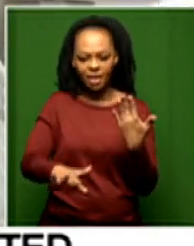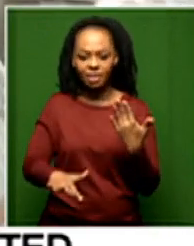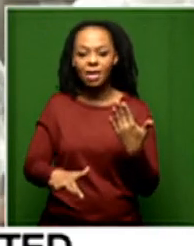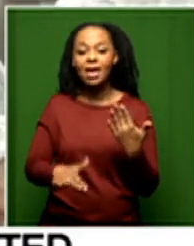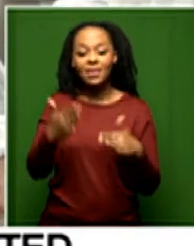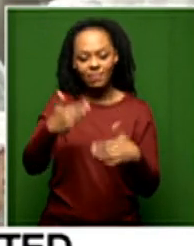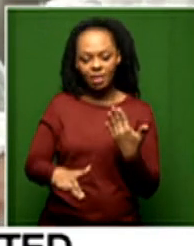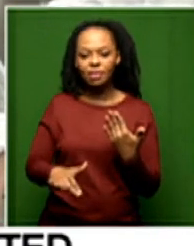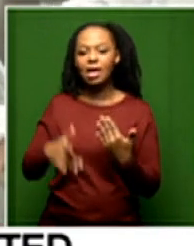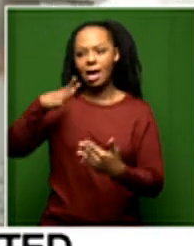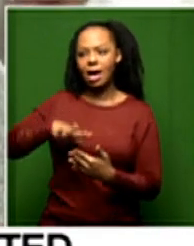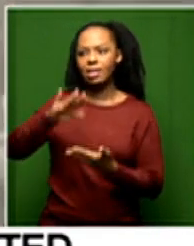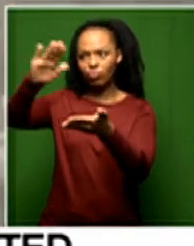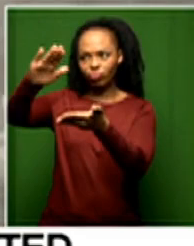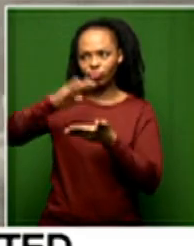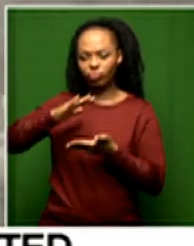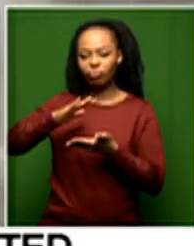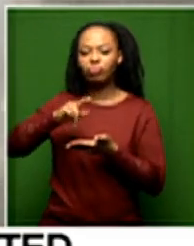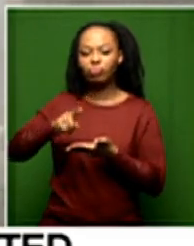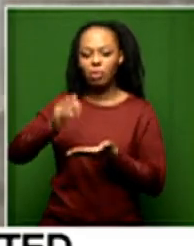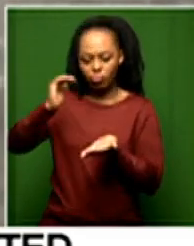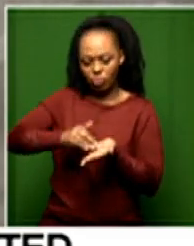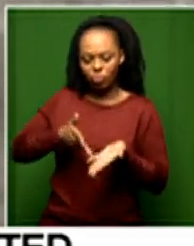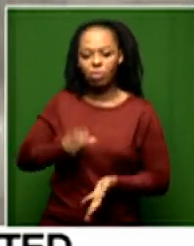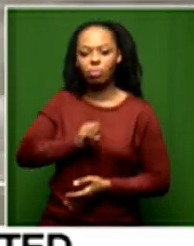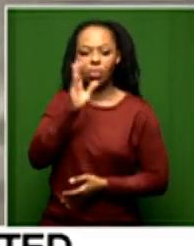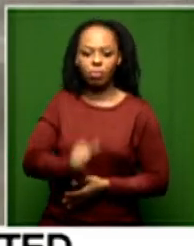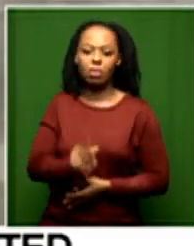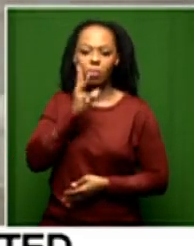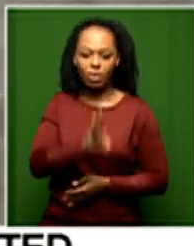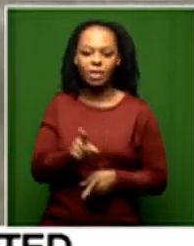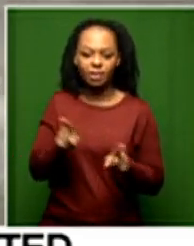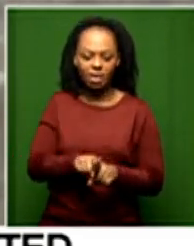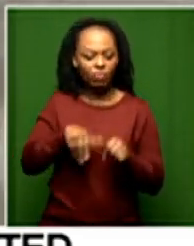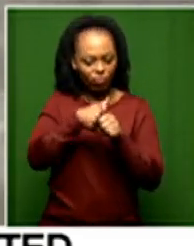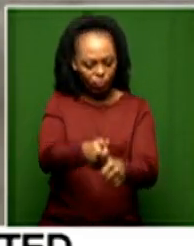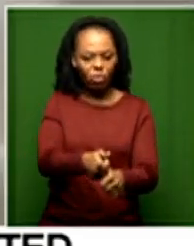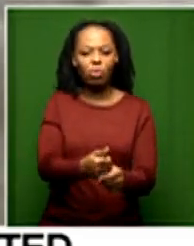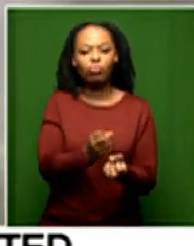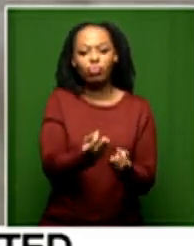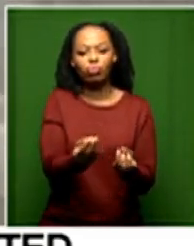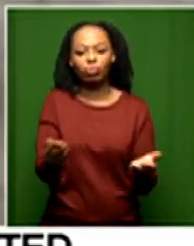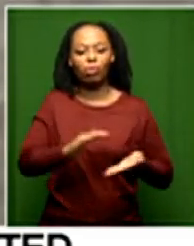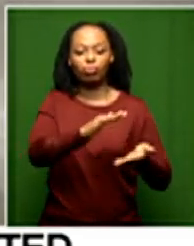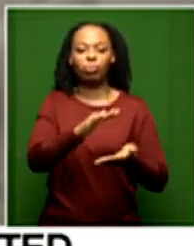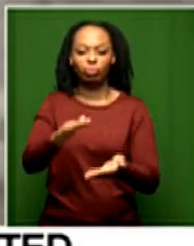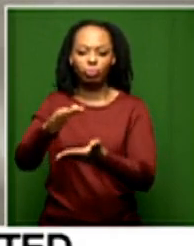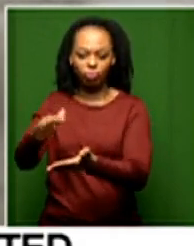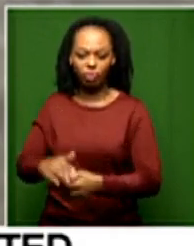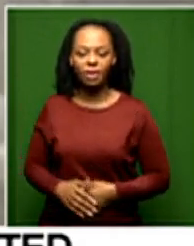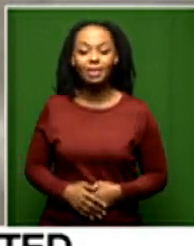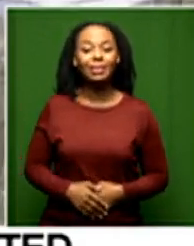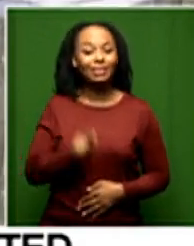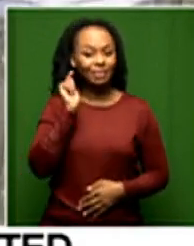coming, and it will be distributed accordingly. So, Dr. Mzukwa, that will be the